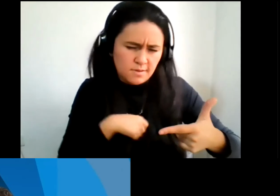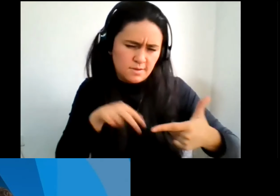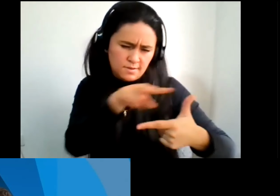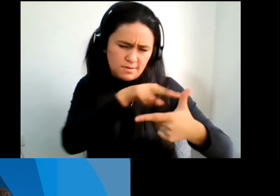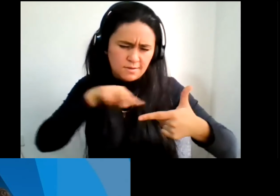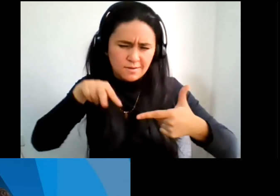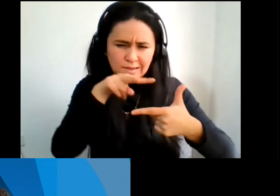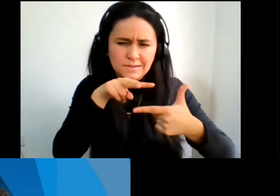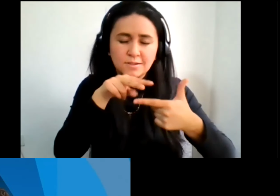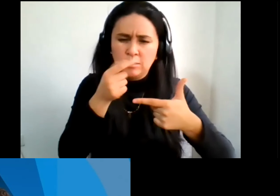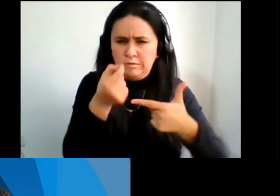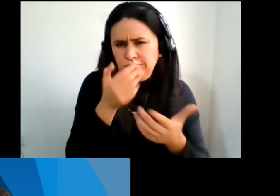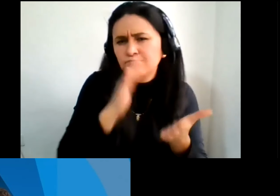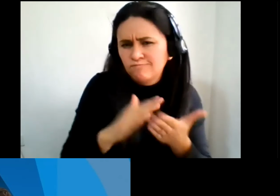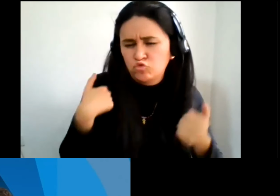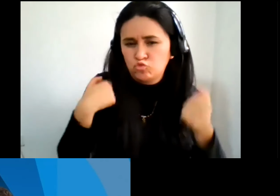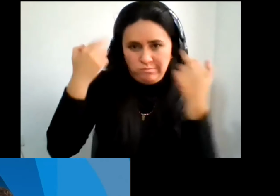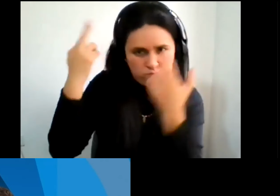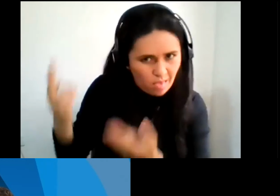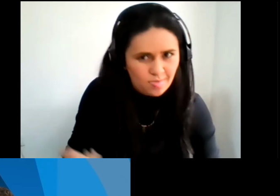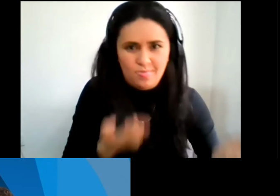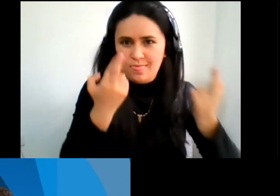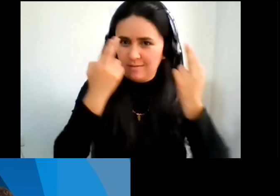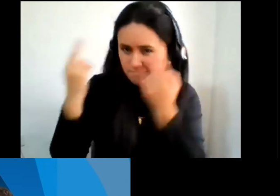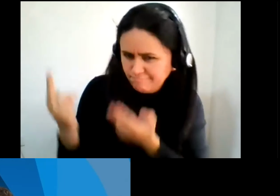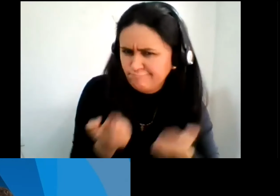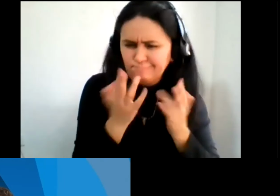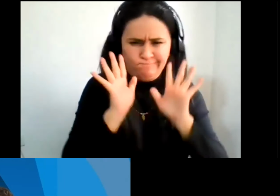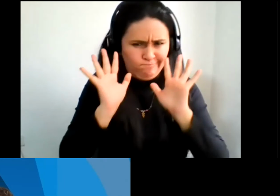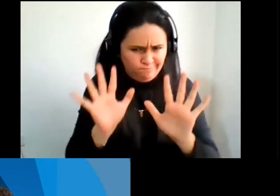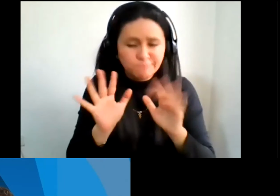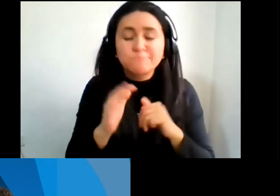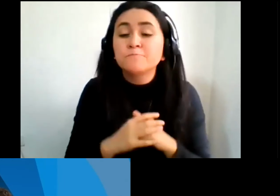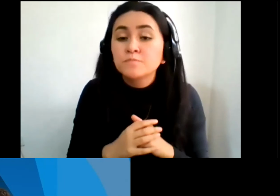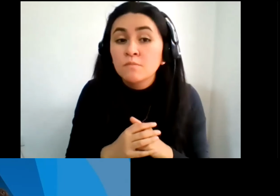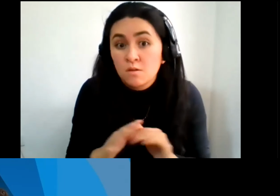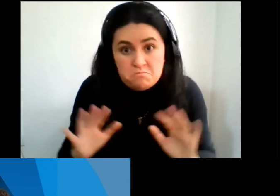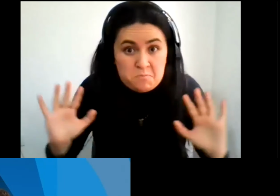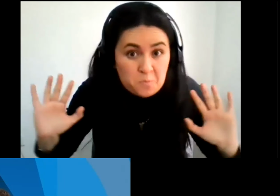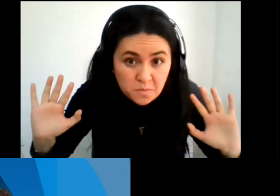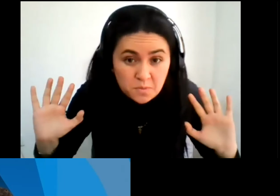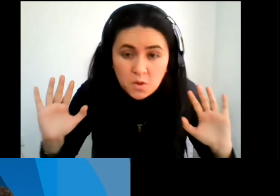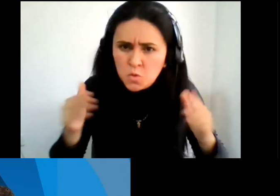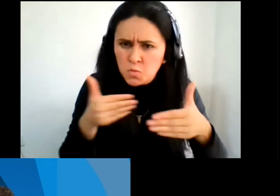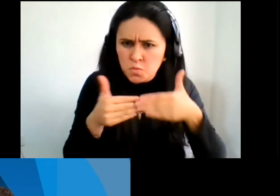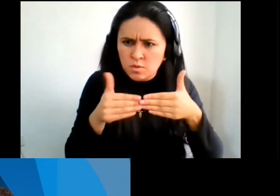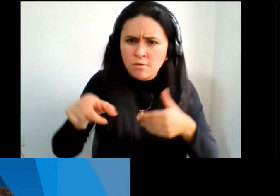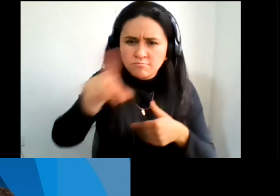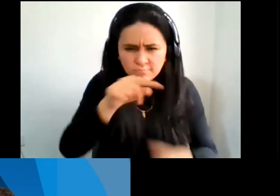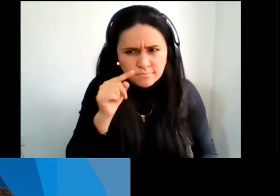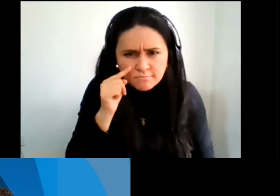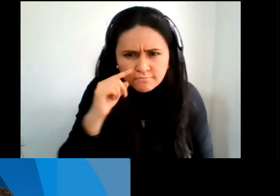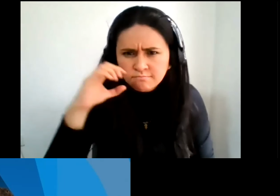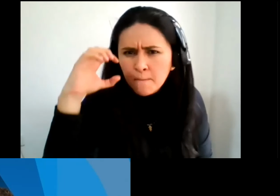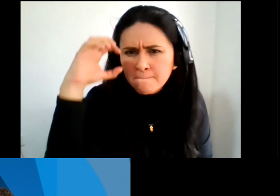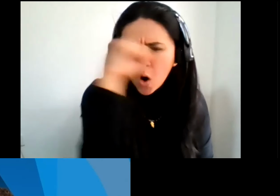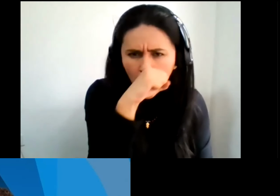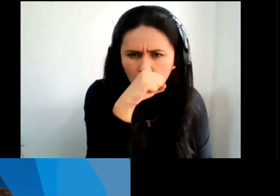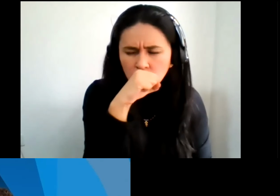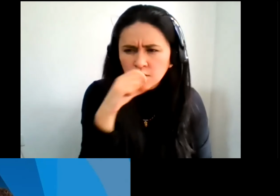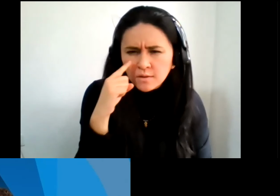to first, and I apologize for reiterating, I don't believe that anyone